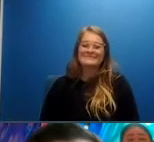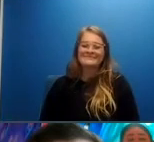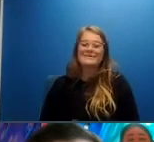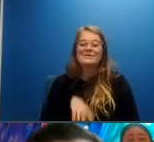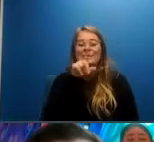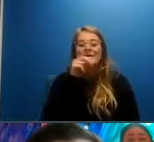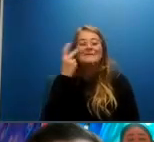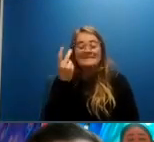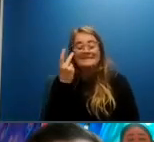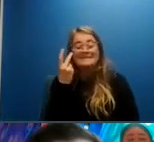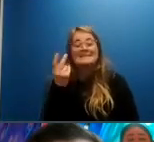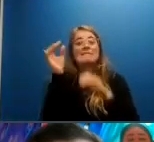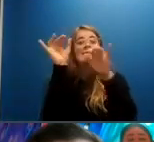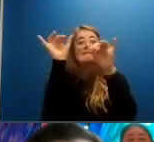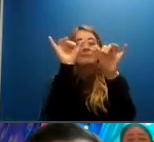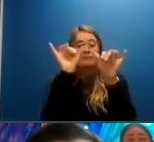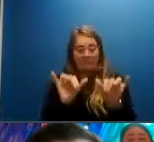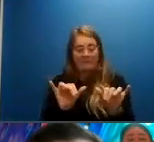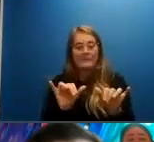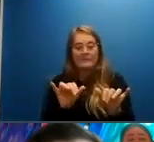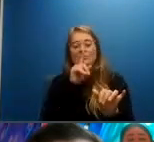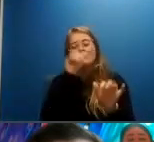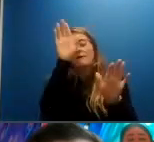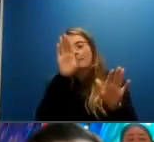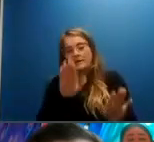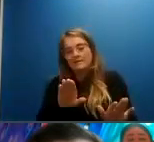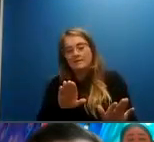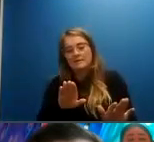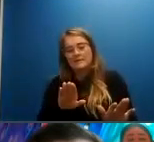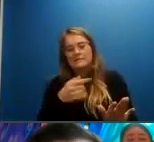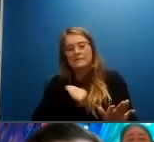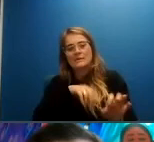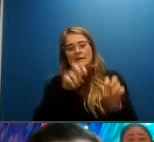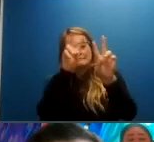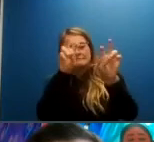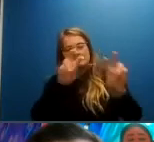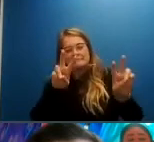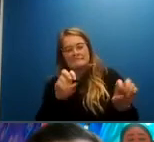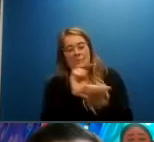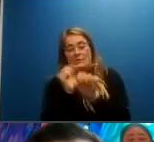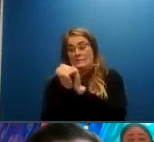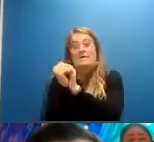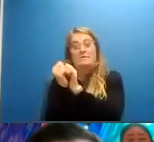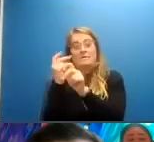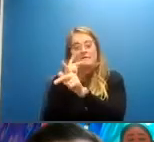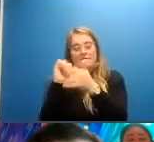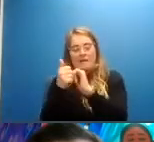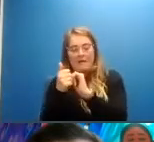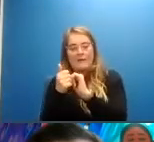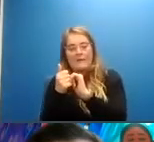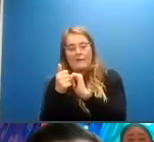it's so great that we're able to do that together, and we're able to offer